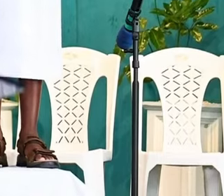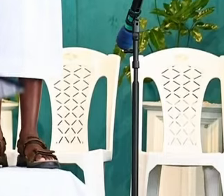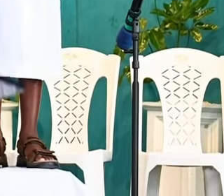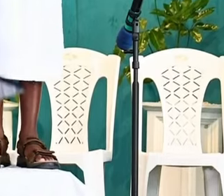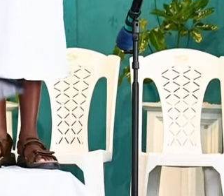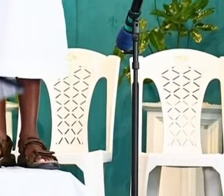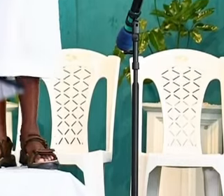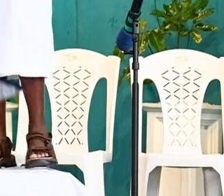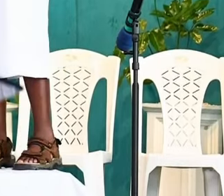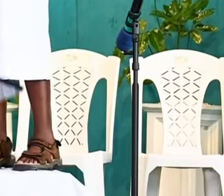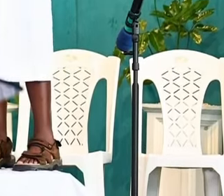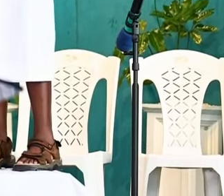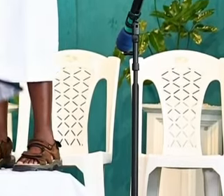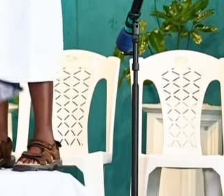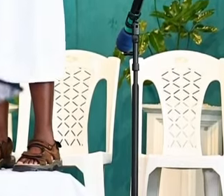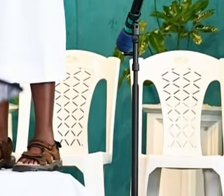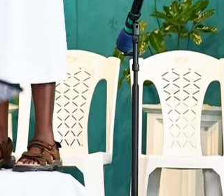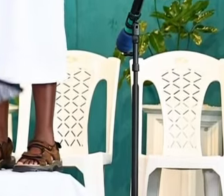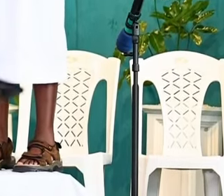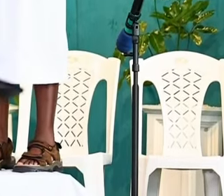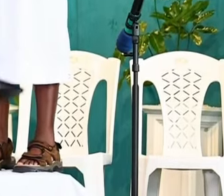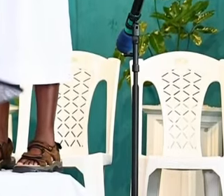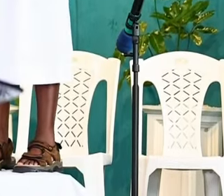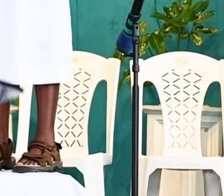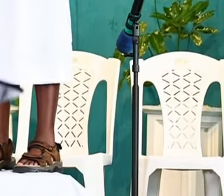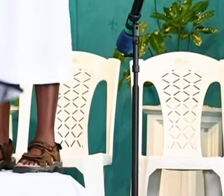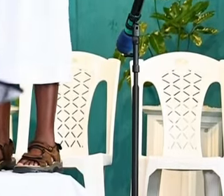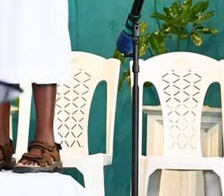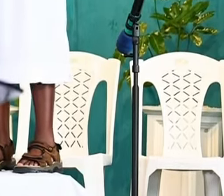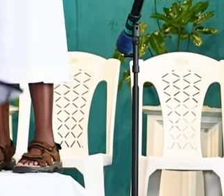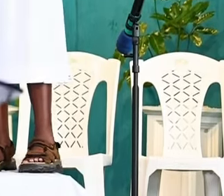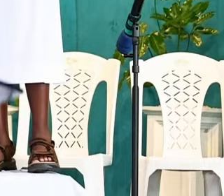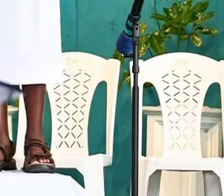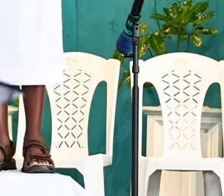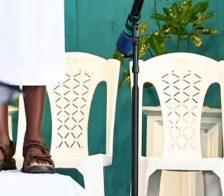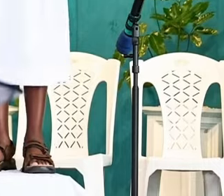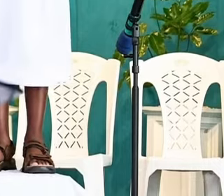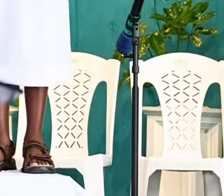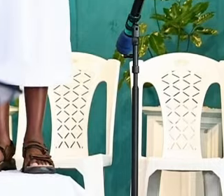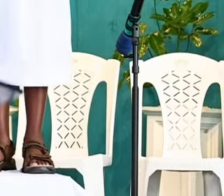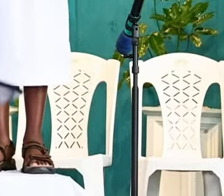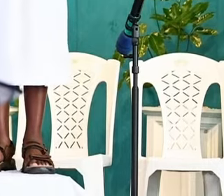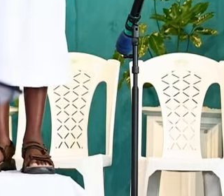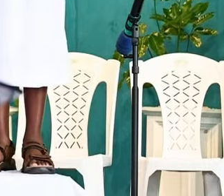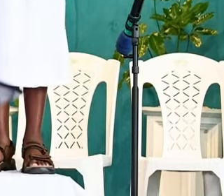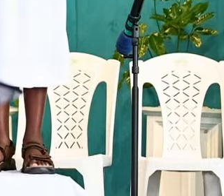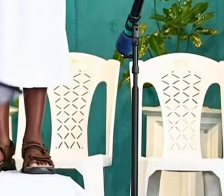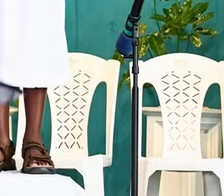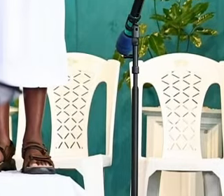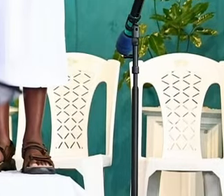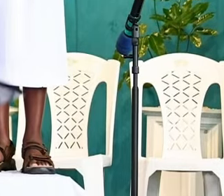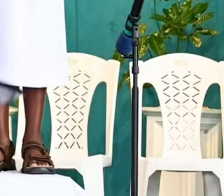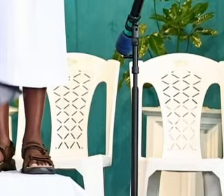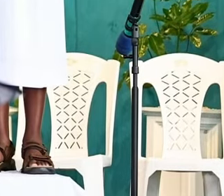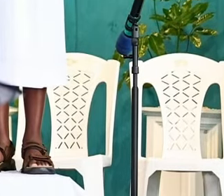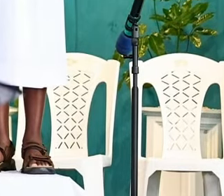He needs me. Let me go to him. No, he needs me. He has a choice to make.